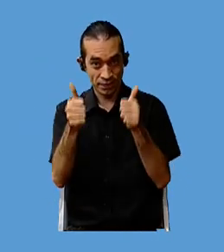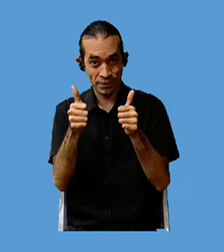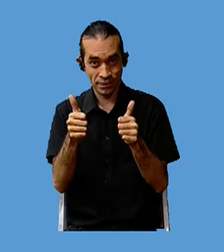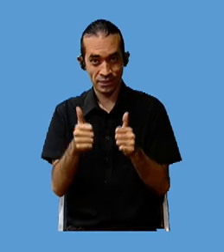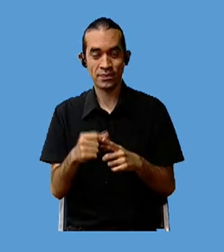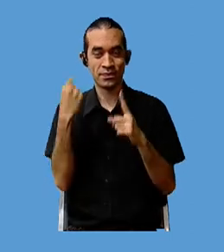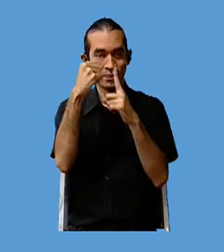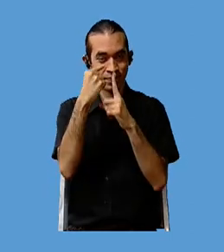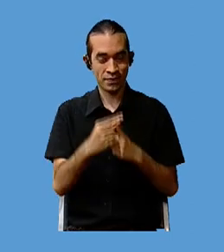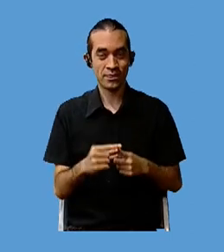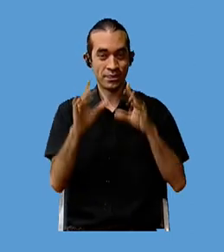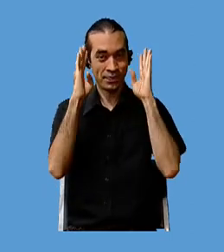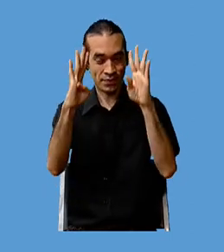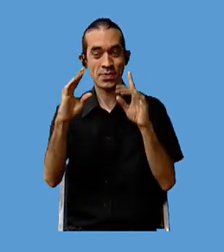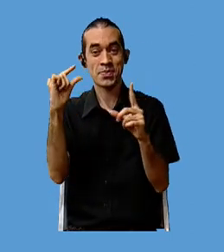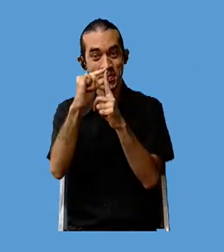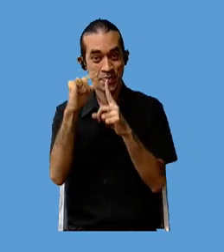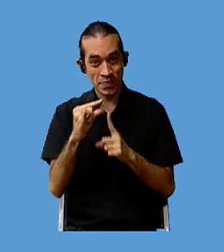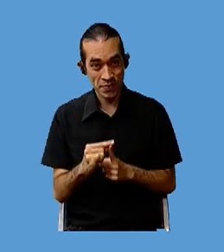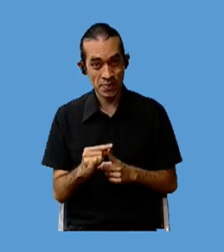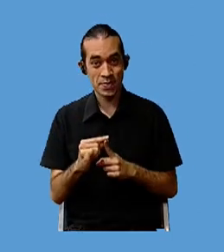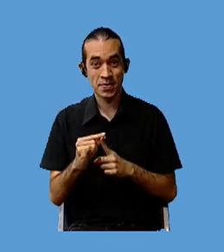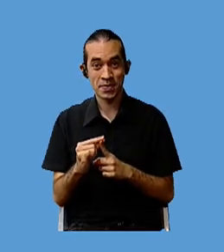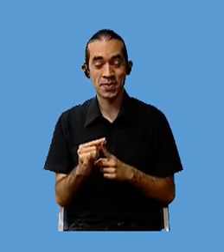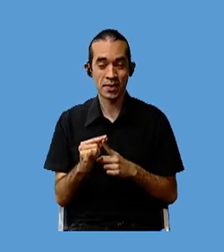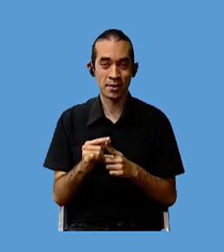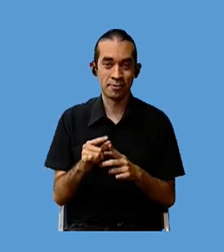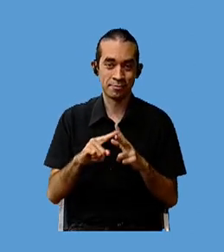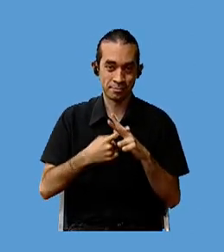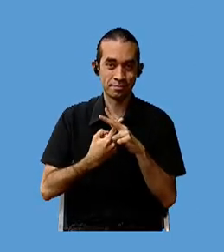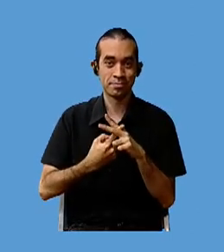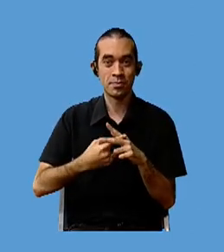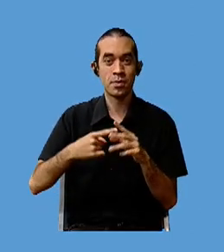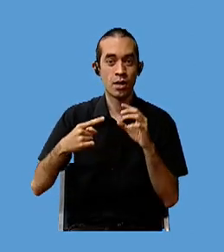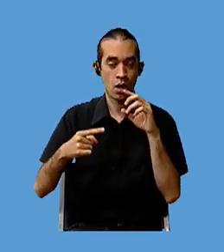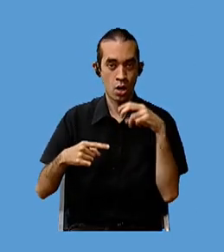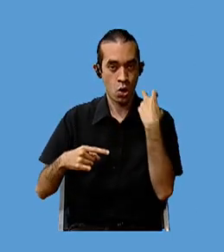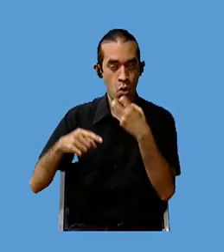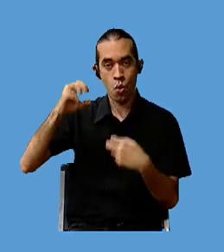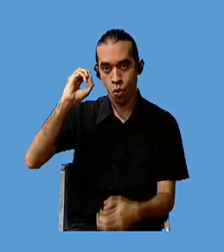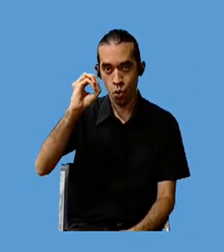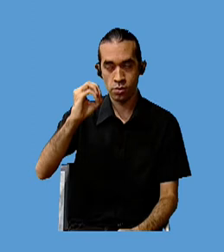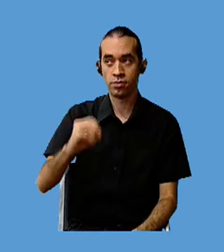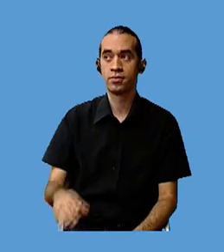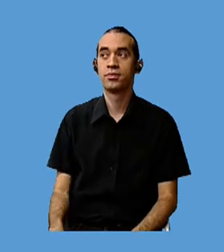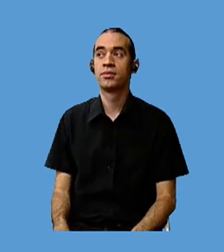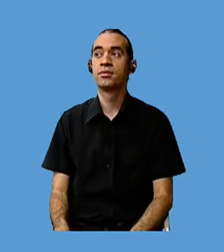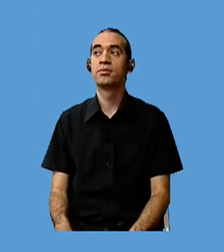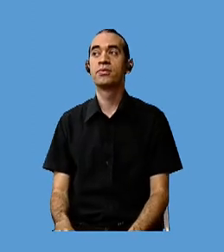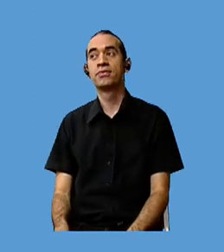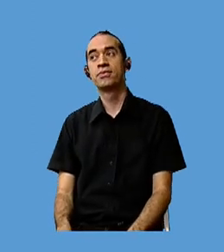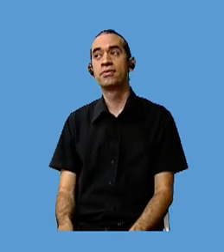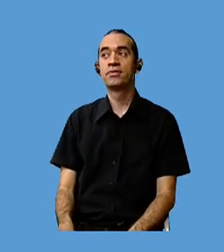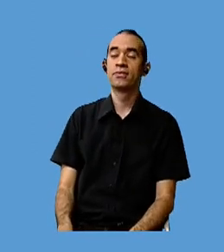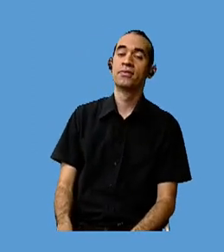Prestemos atención a las palabras que inician con el sonido A.